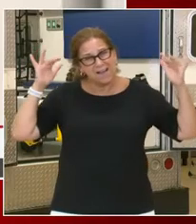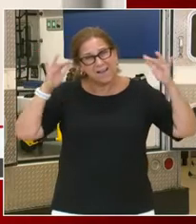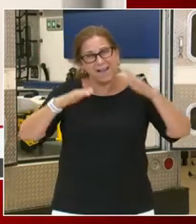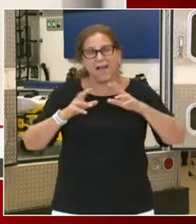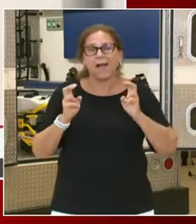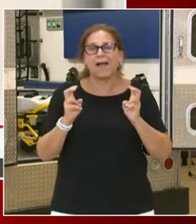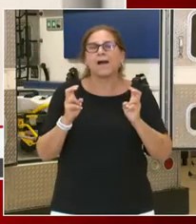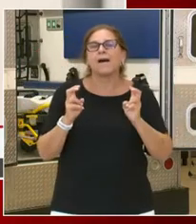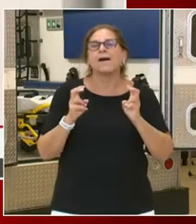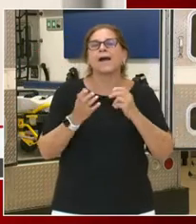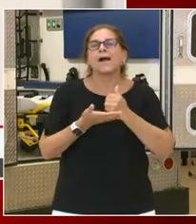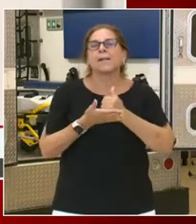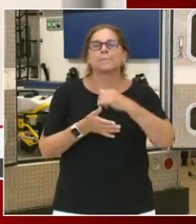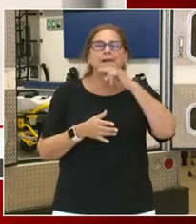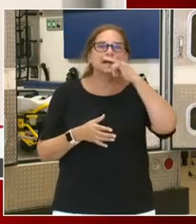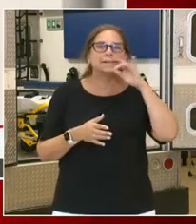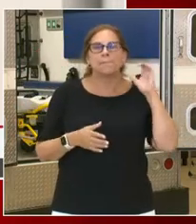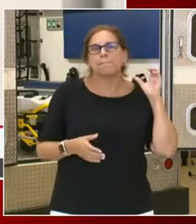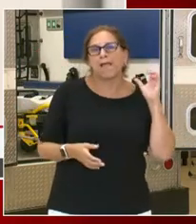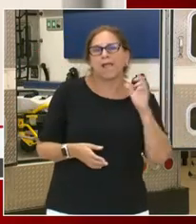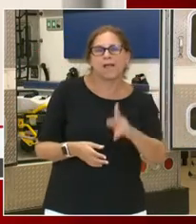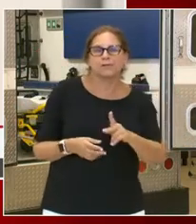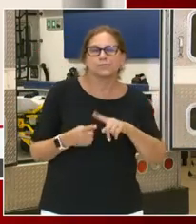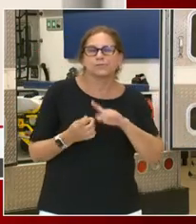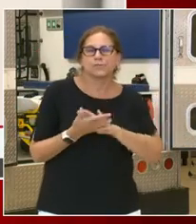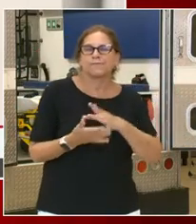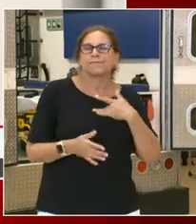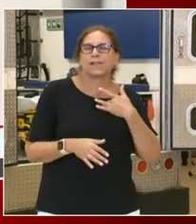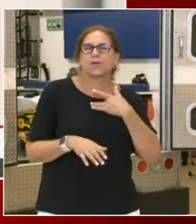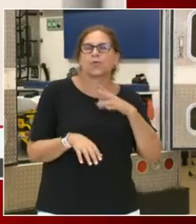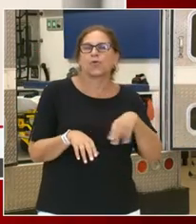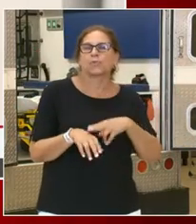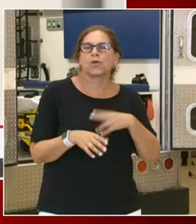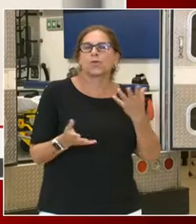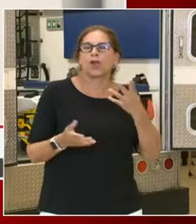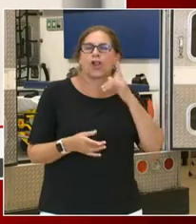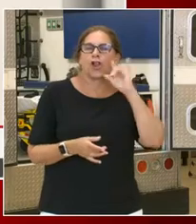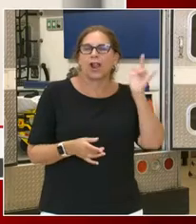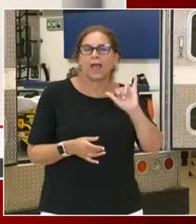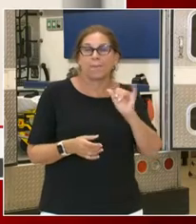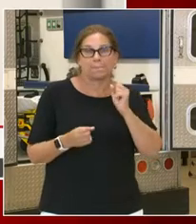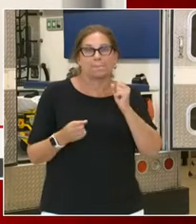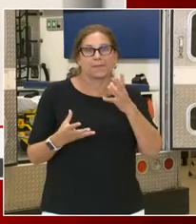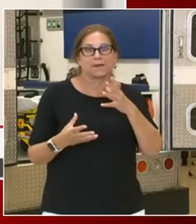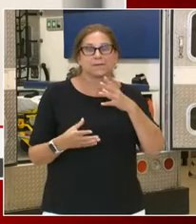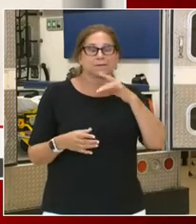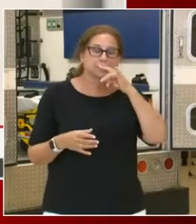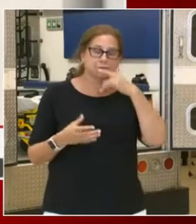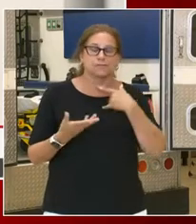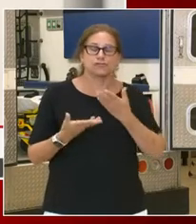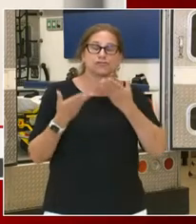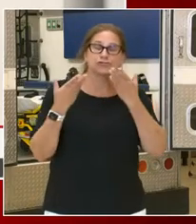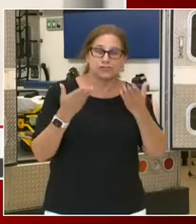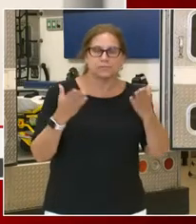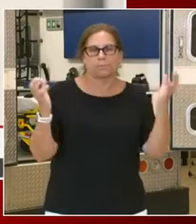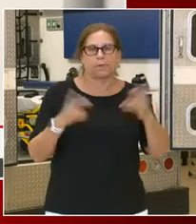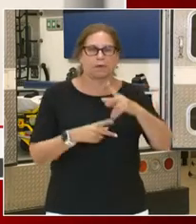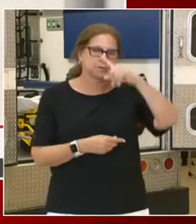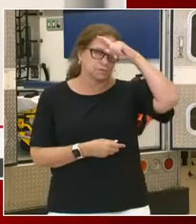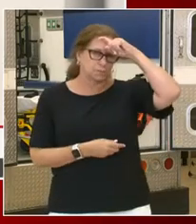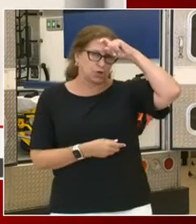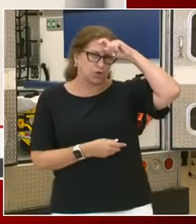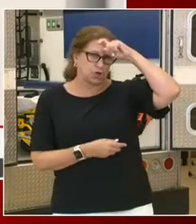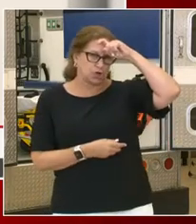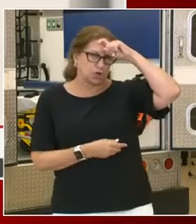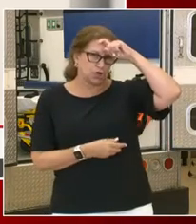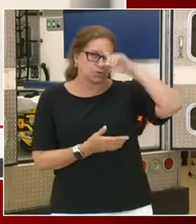place to serve families in the fall. So many of our schools are ready. Few are taking breaks in the summer. They're rolling right into